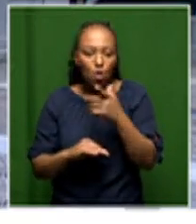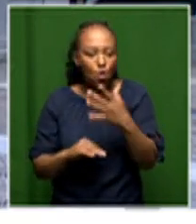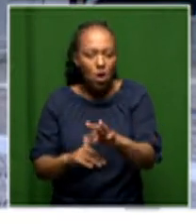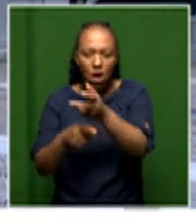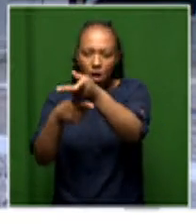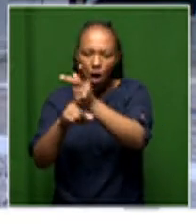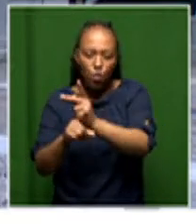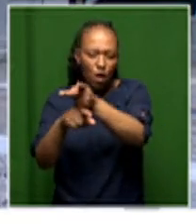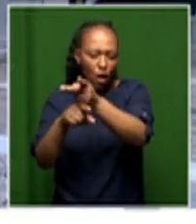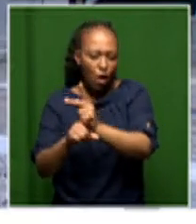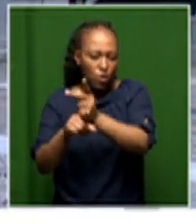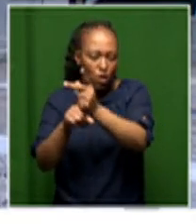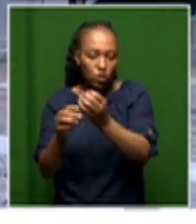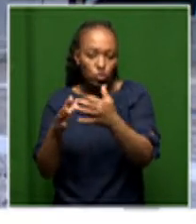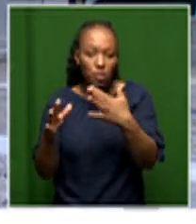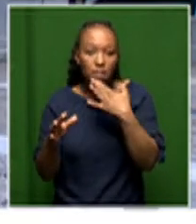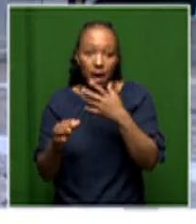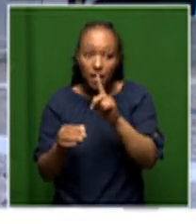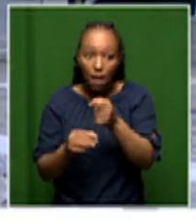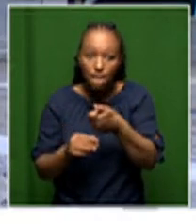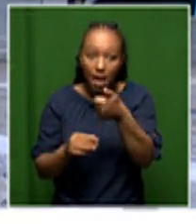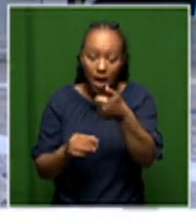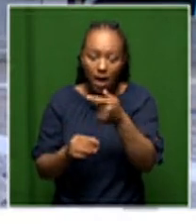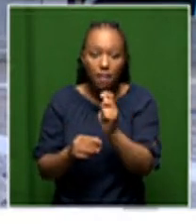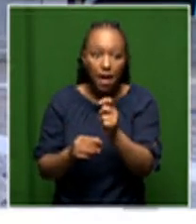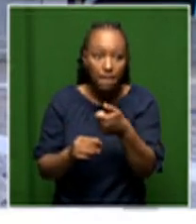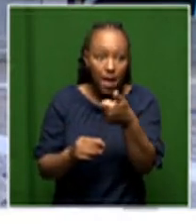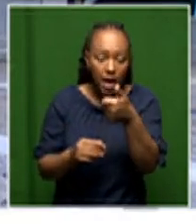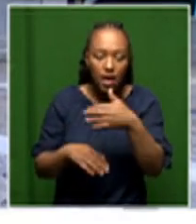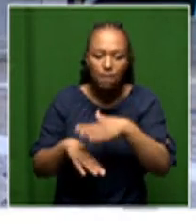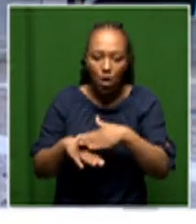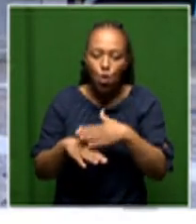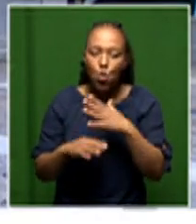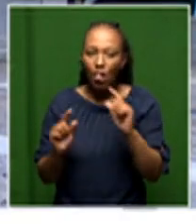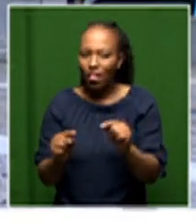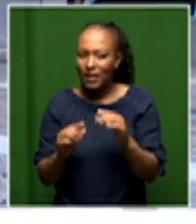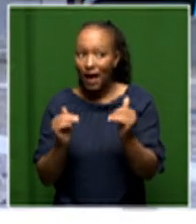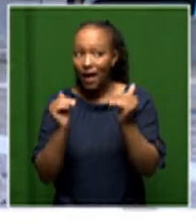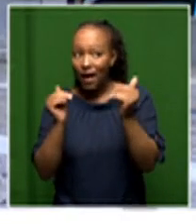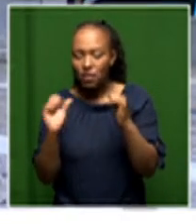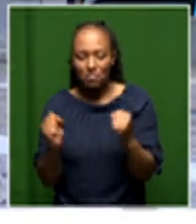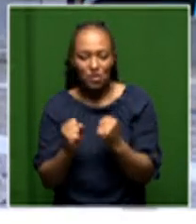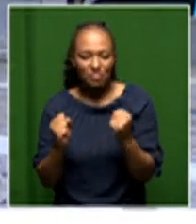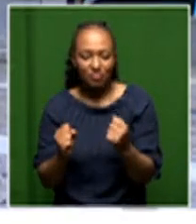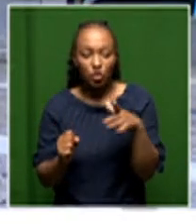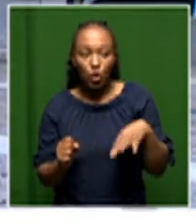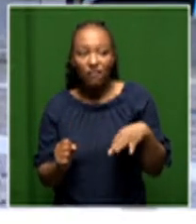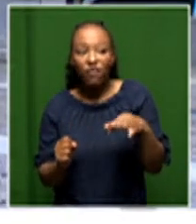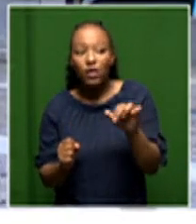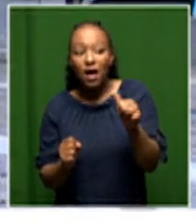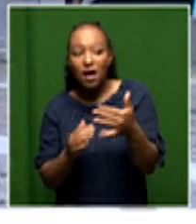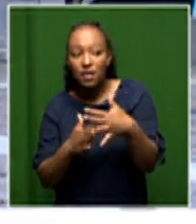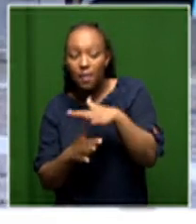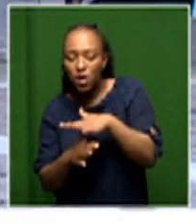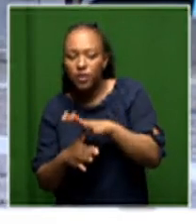much debt and the cost of servicing that debt is so high that we're not able to service and afford other priorities